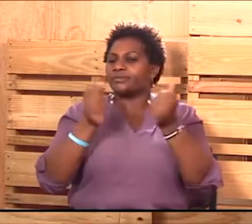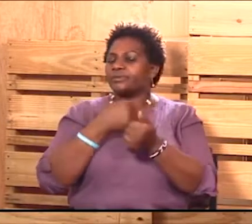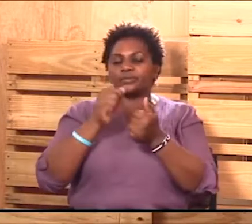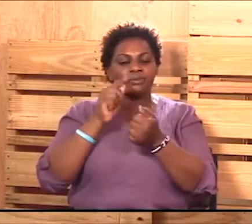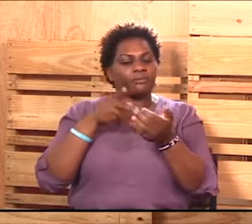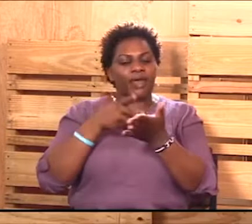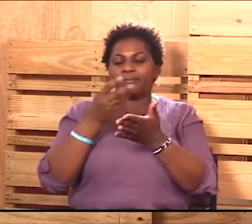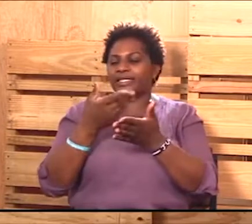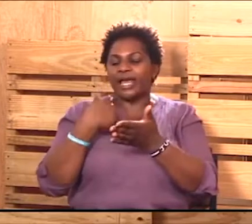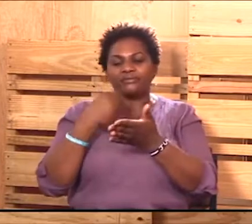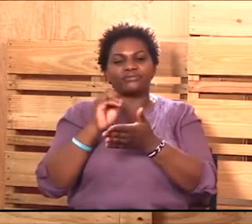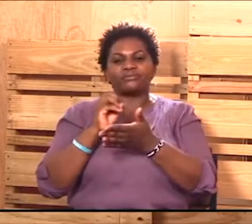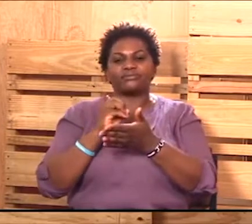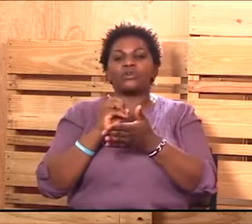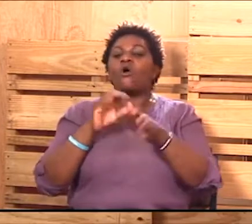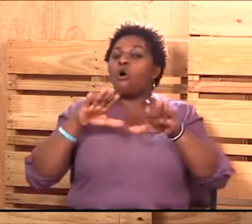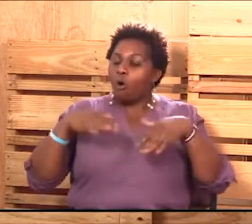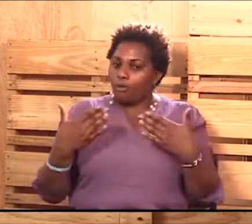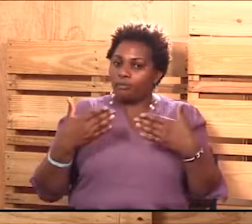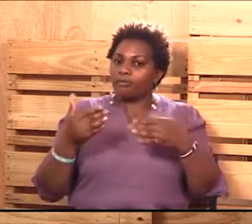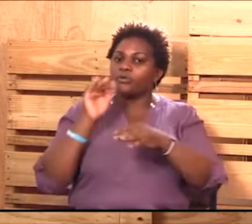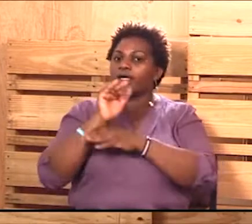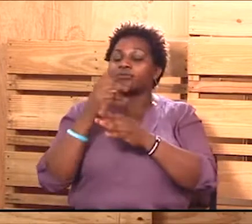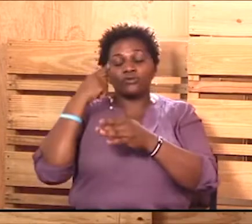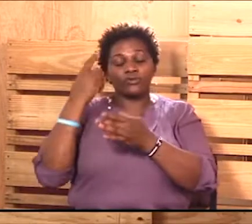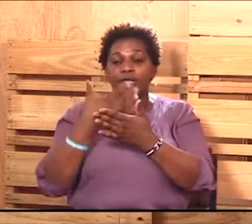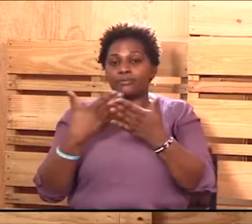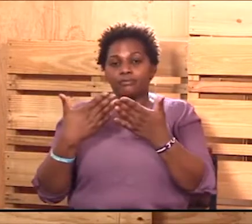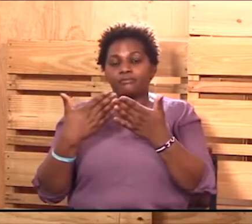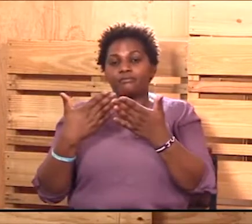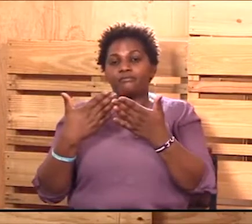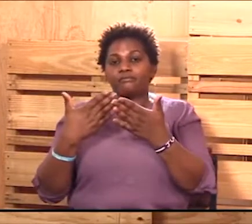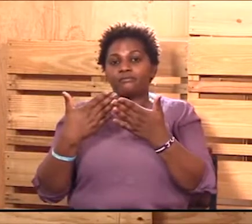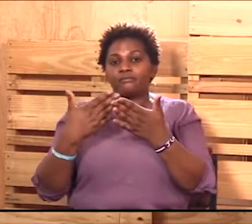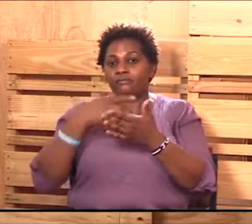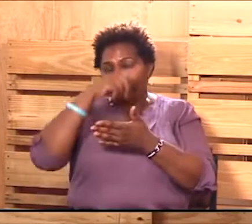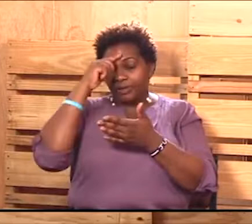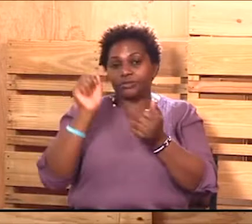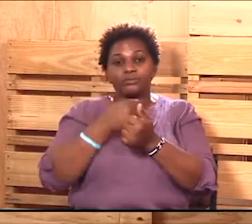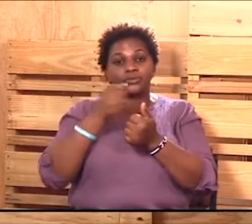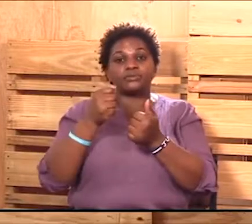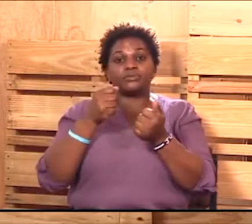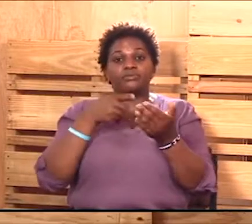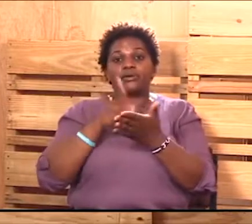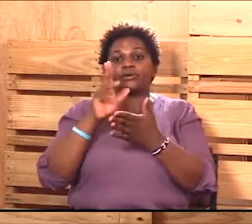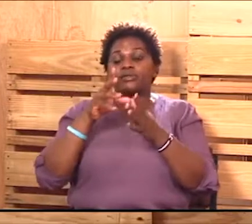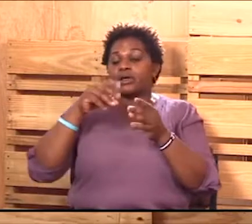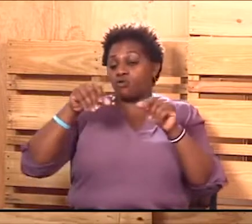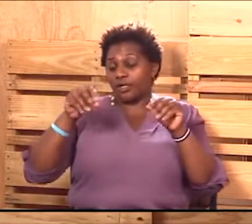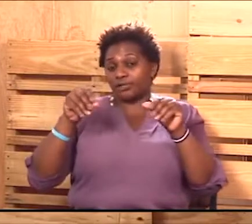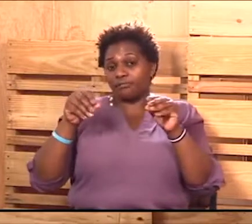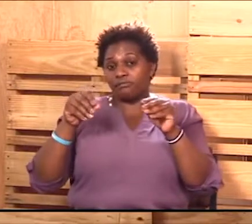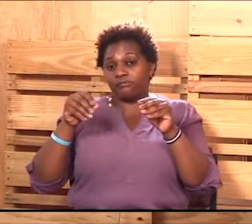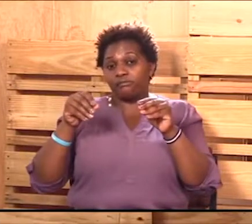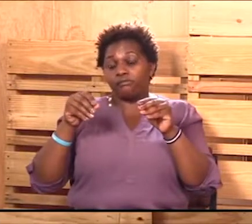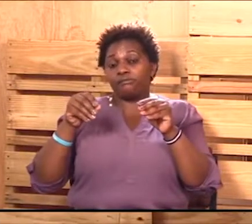afford that. Or you ask for something, and because they cannot afford the quality of